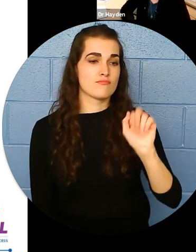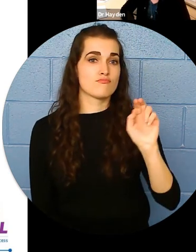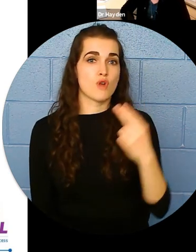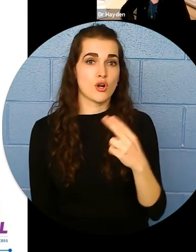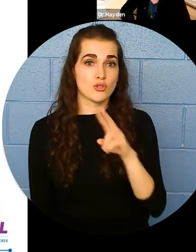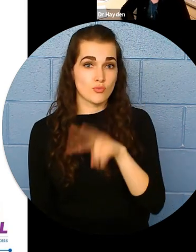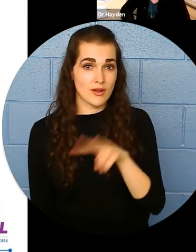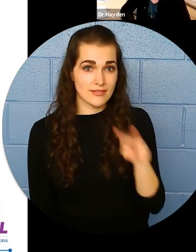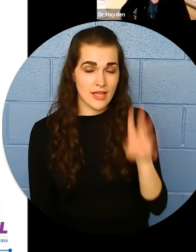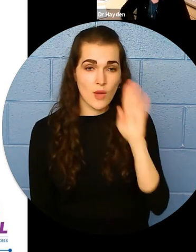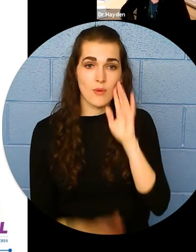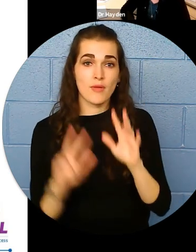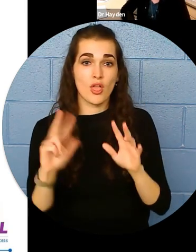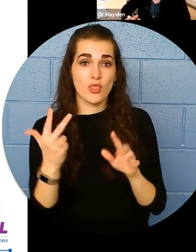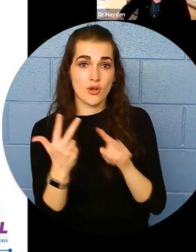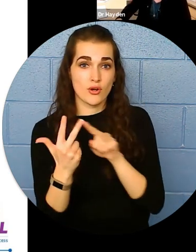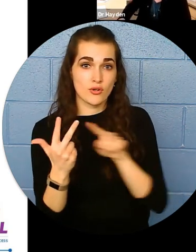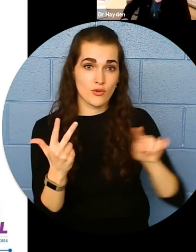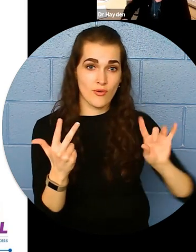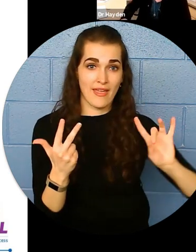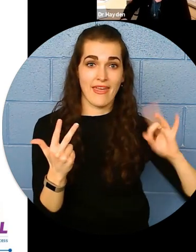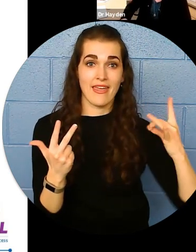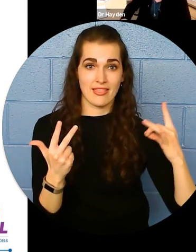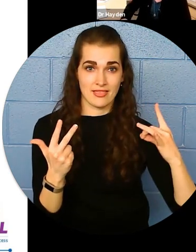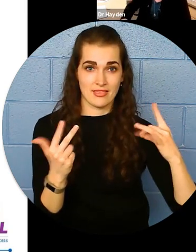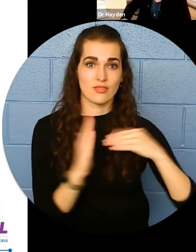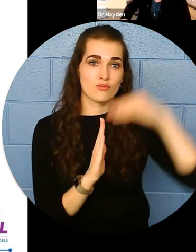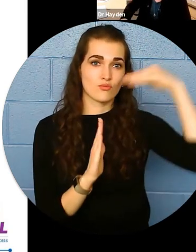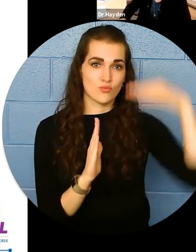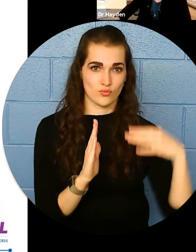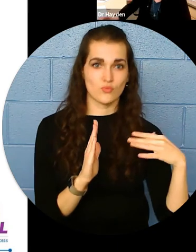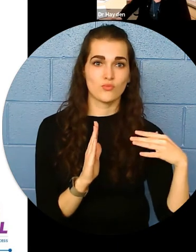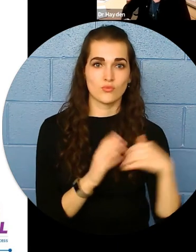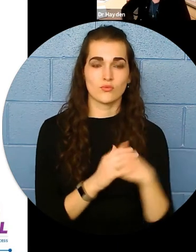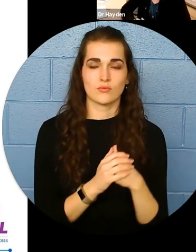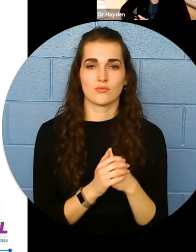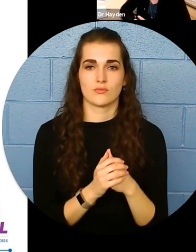remainder of our students from third through eighth grade.